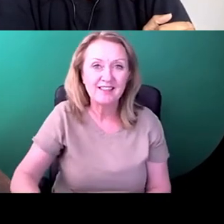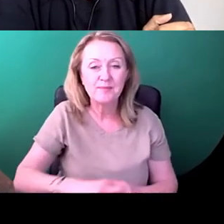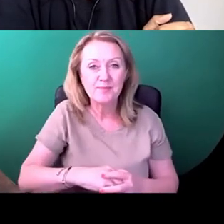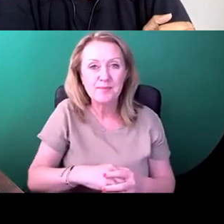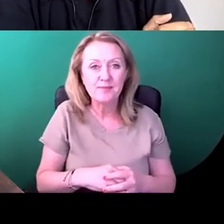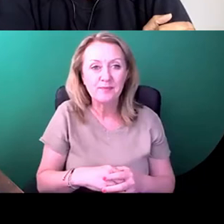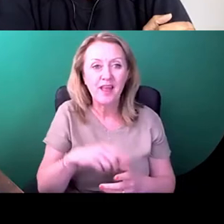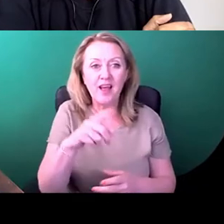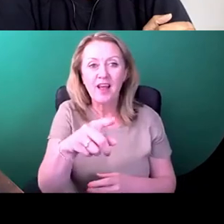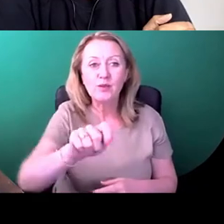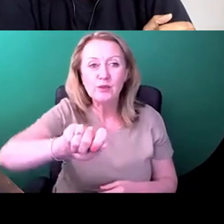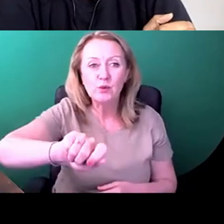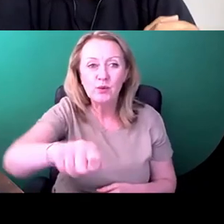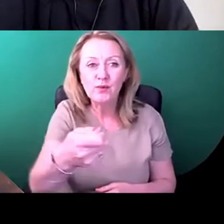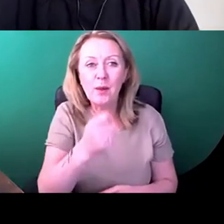you're on mute.